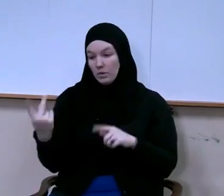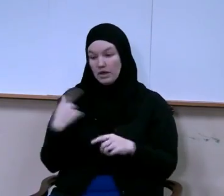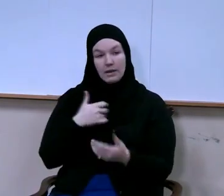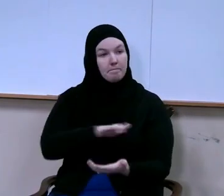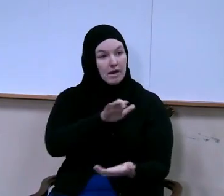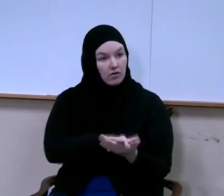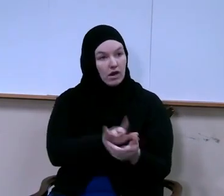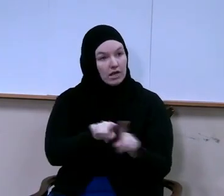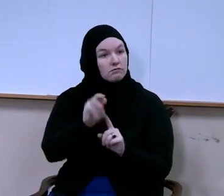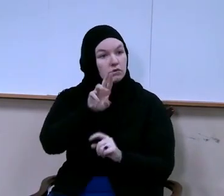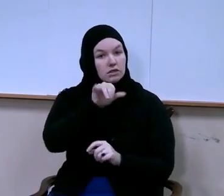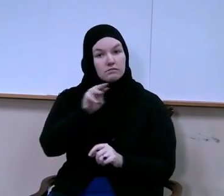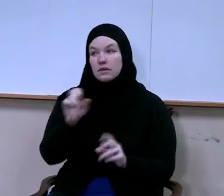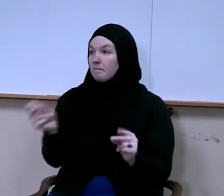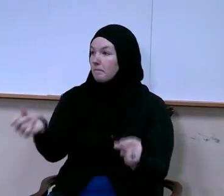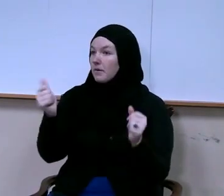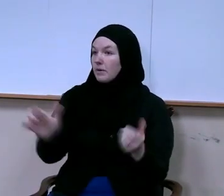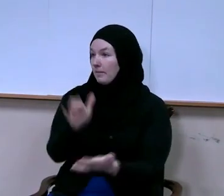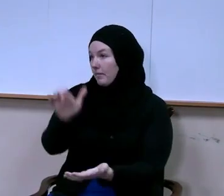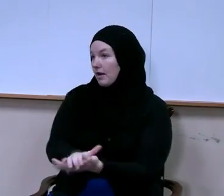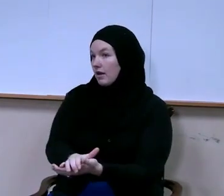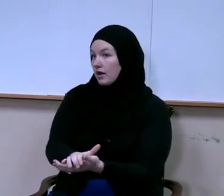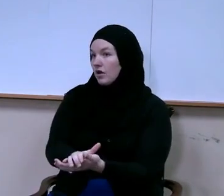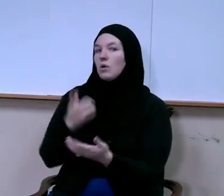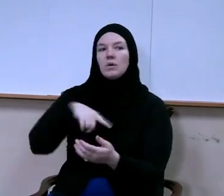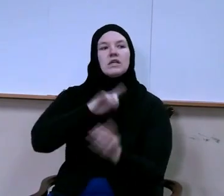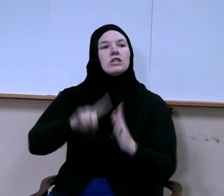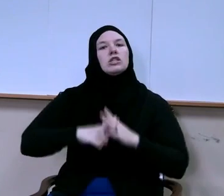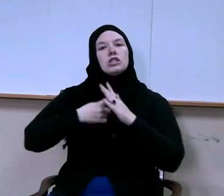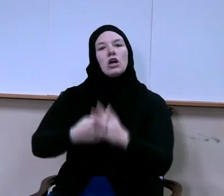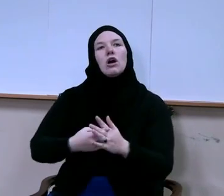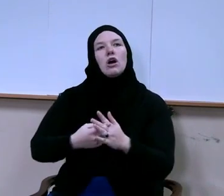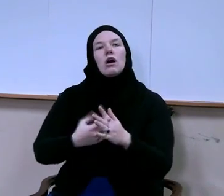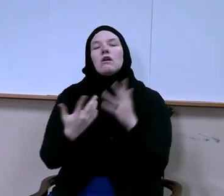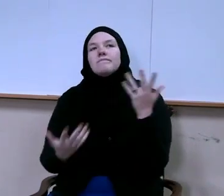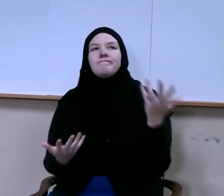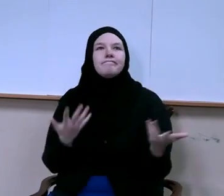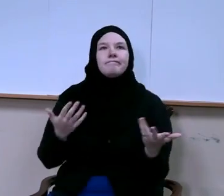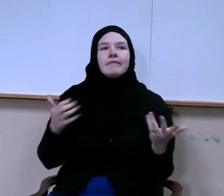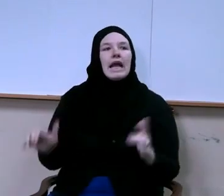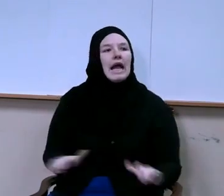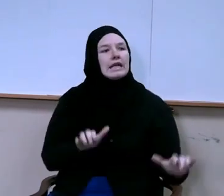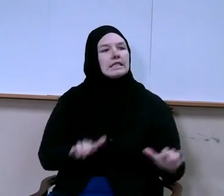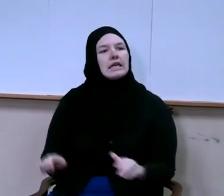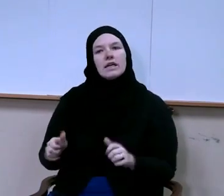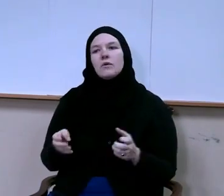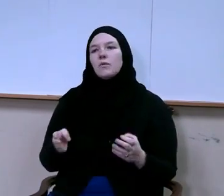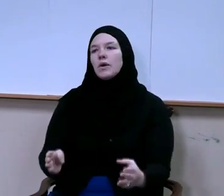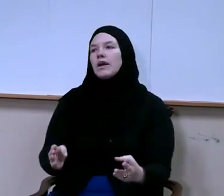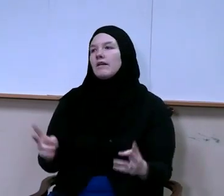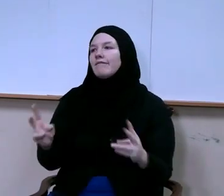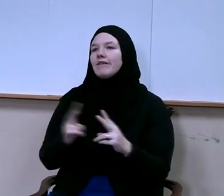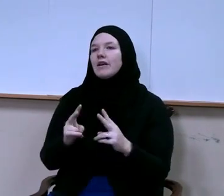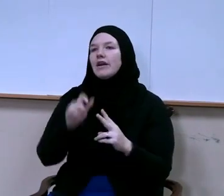we get married, as soon as we get married, in fact, we start treating each other in a way that